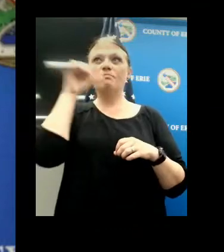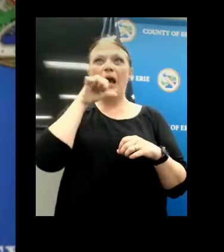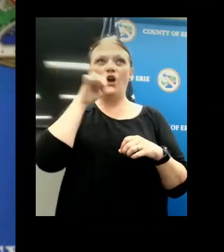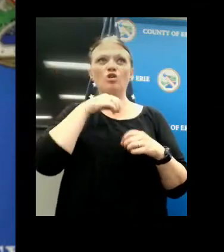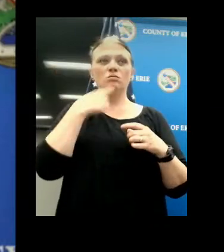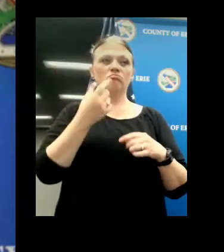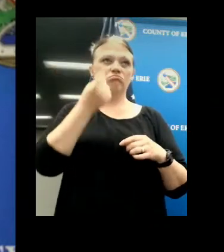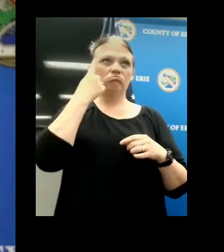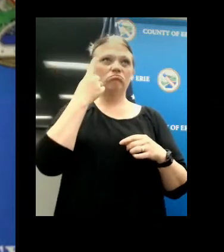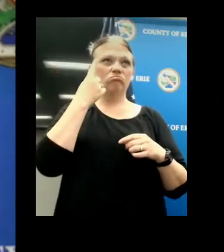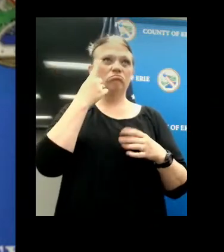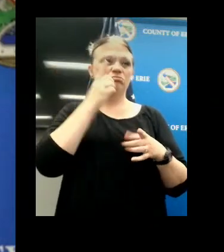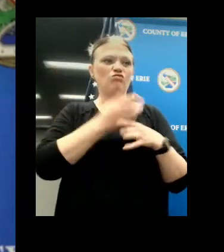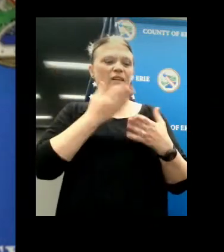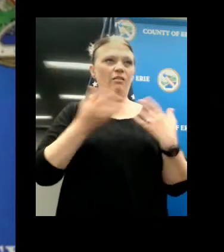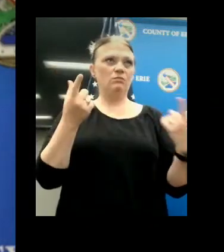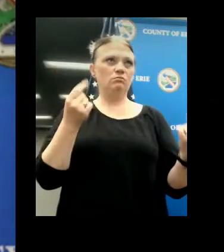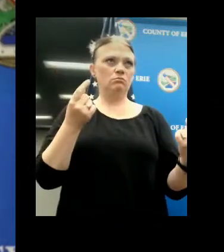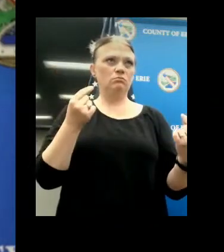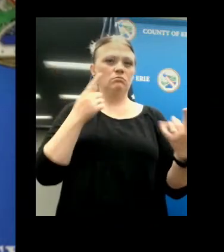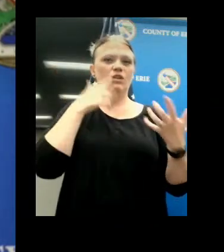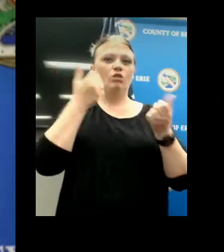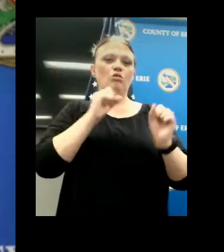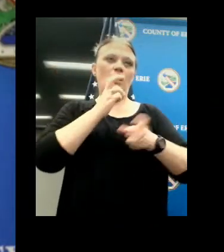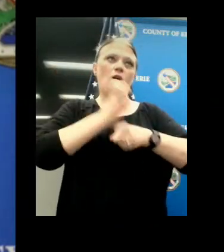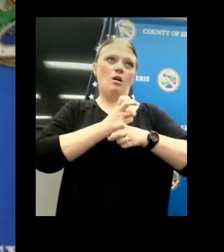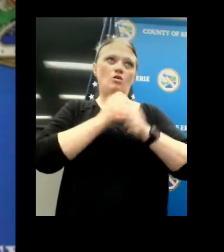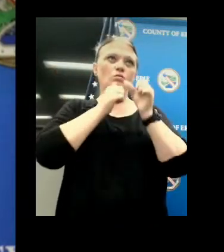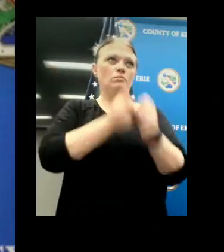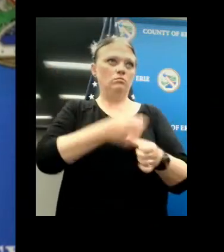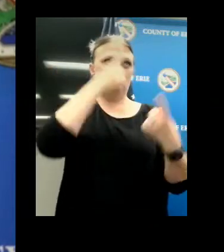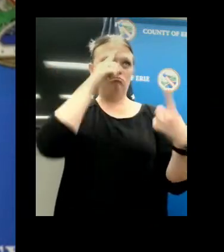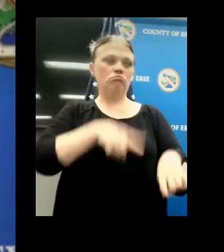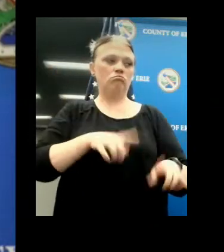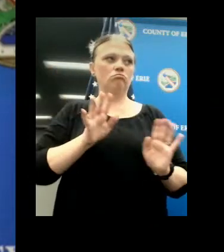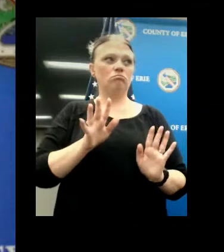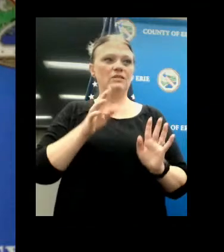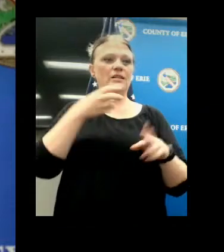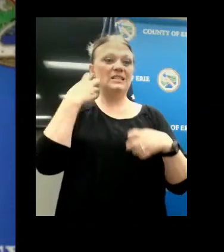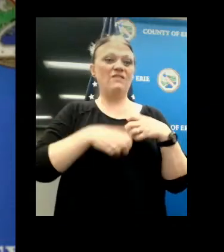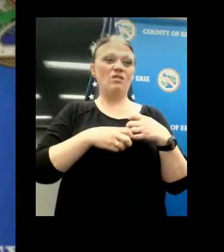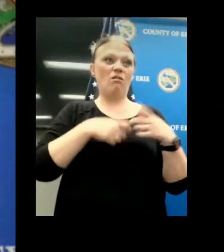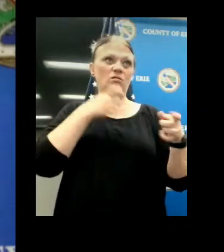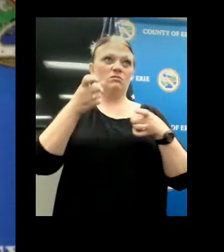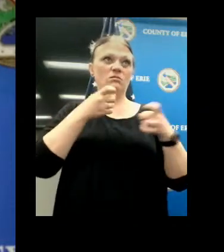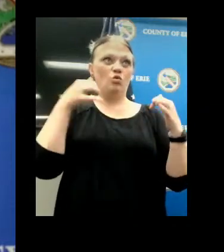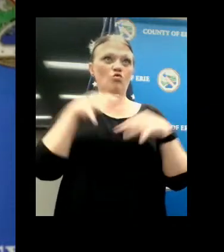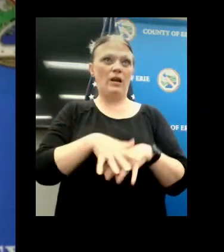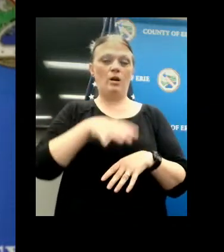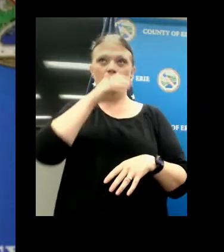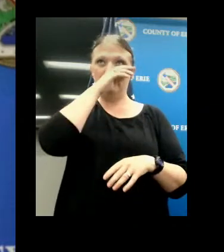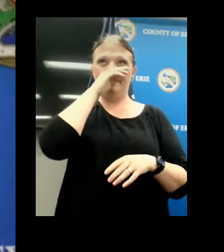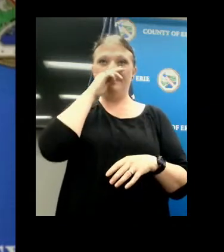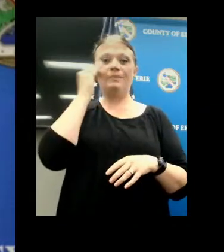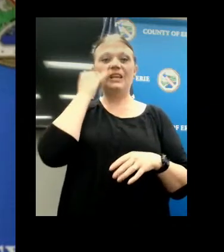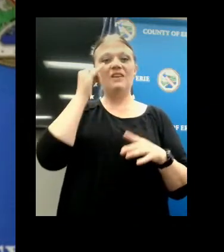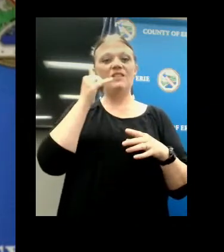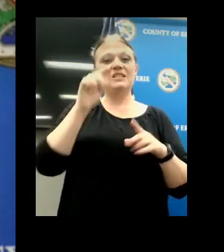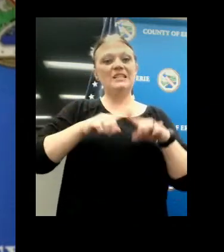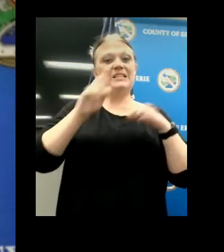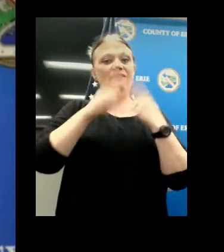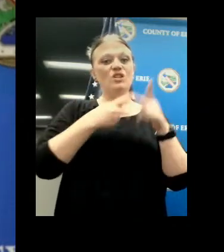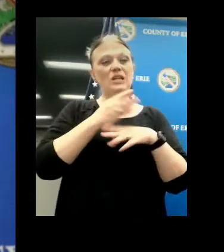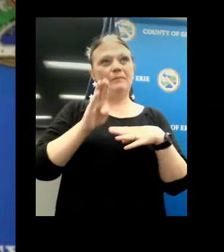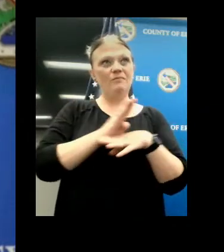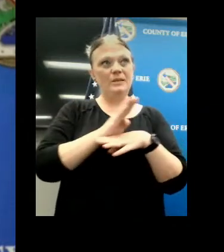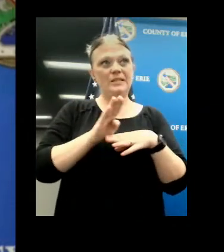bars understand what the right thing to do is, and are trying hard to comply. It's difficult to control crowds. If it's another type of